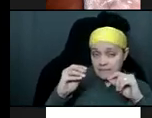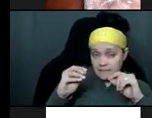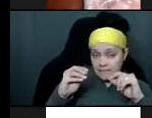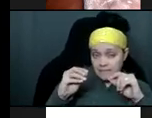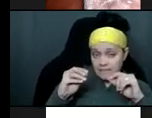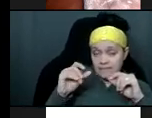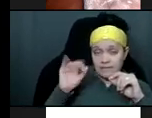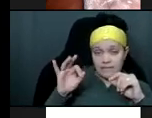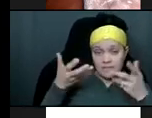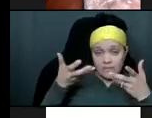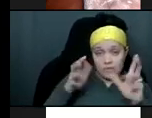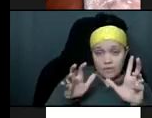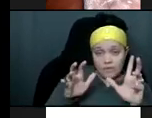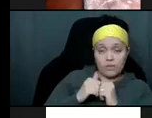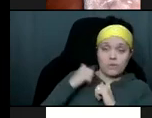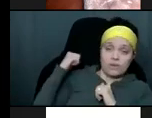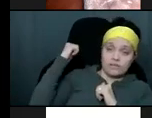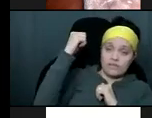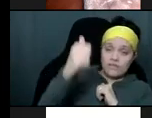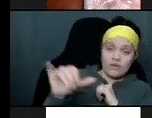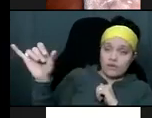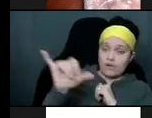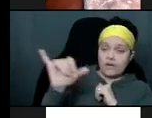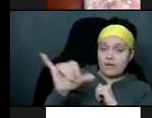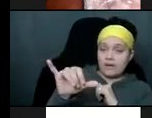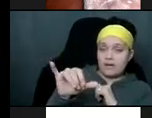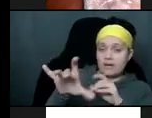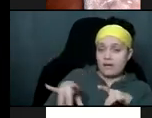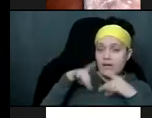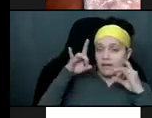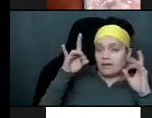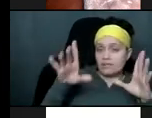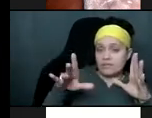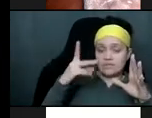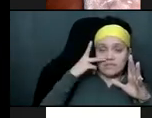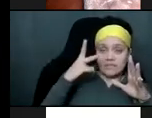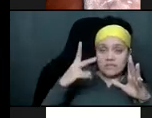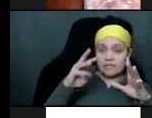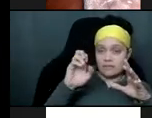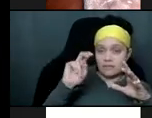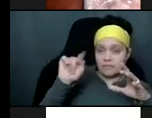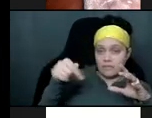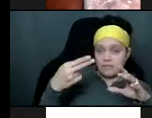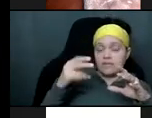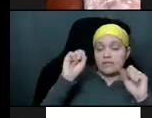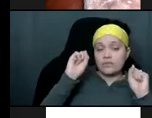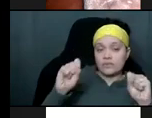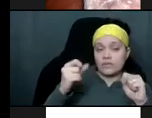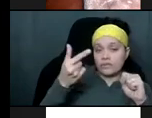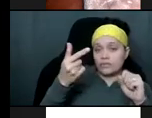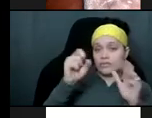if you don't want to go as far as Australia to see a monolith, you can go to